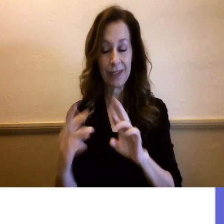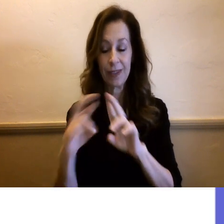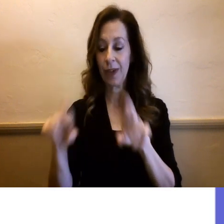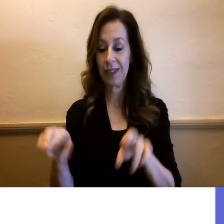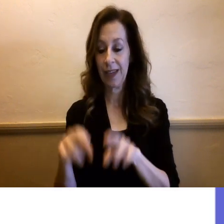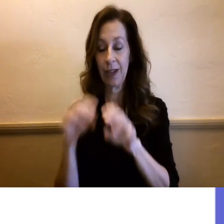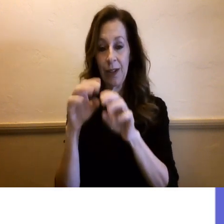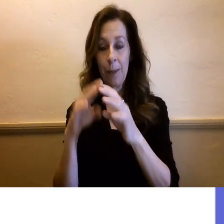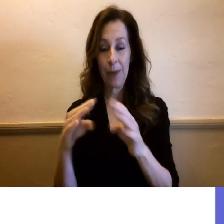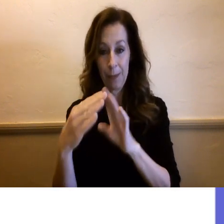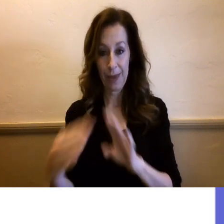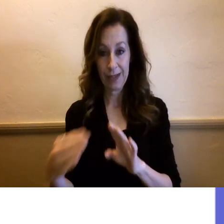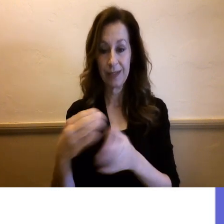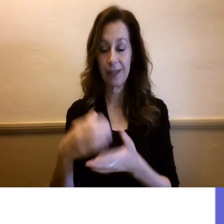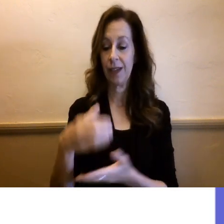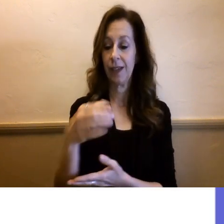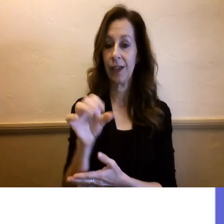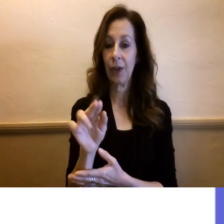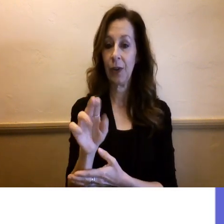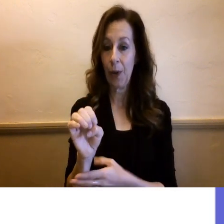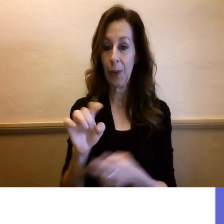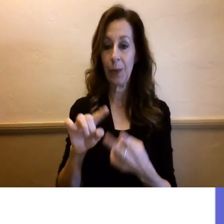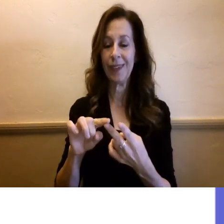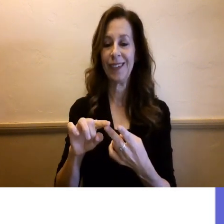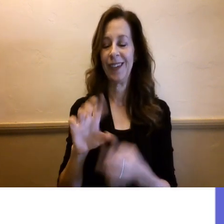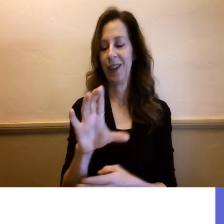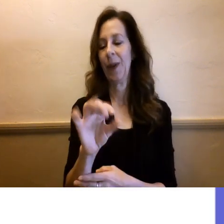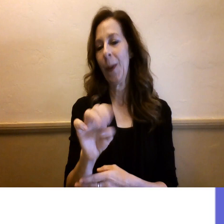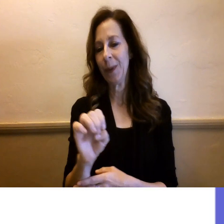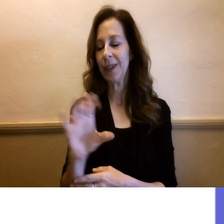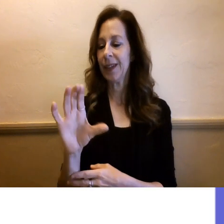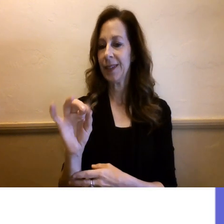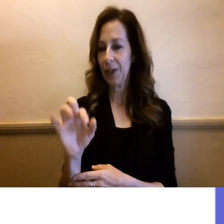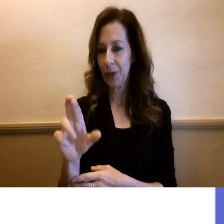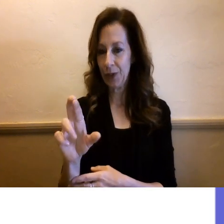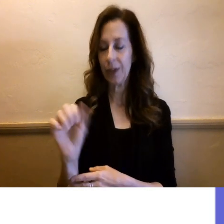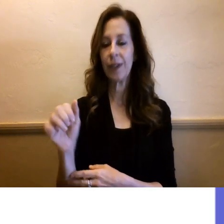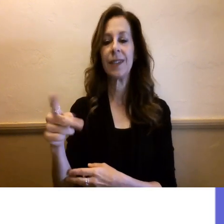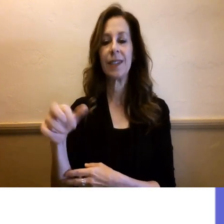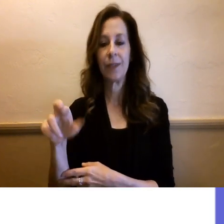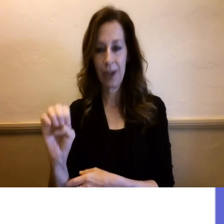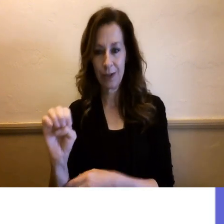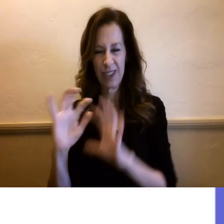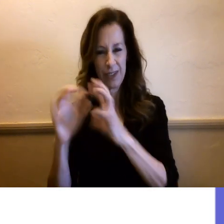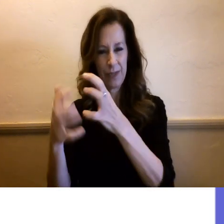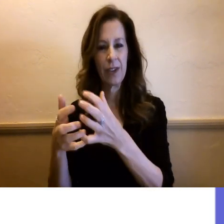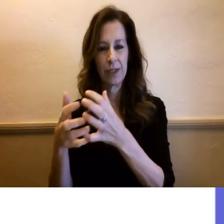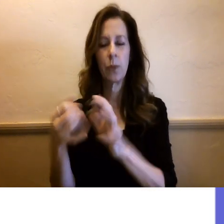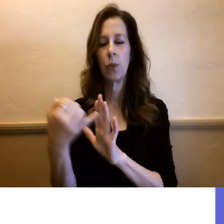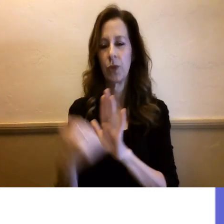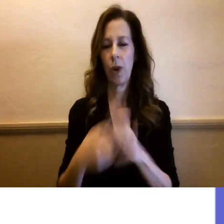rectangular pyramids, cones, cylinders, and spheres. So we're going to learn how to draw all of these